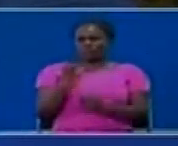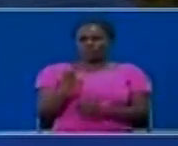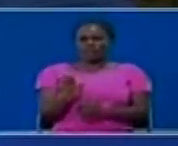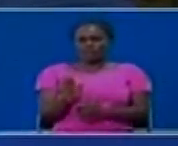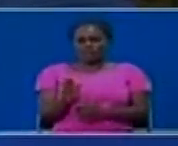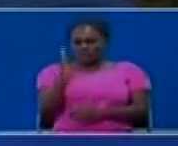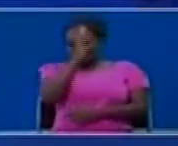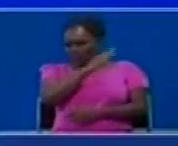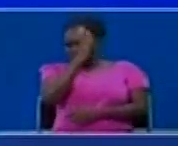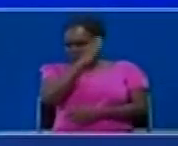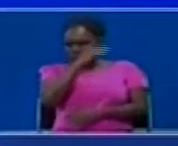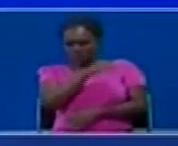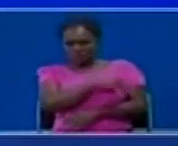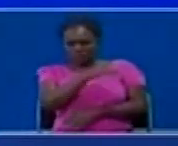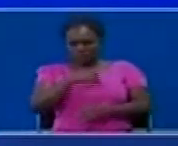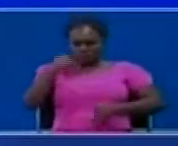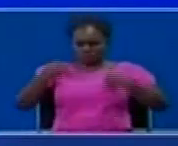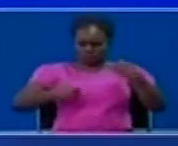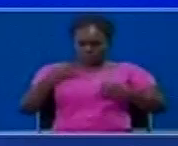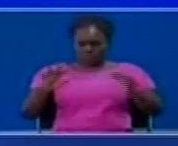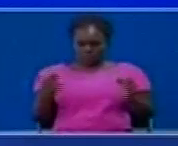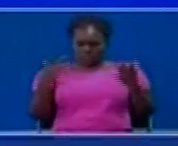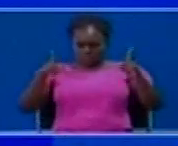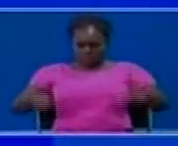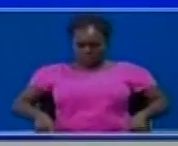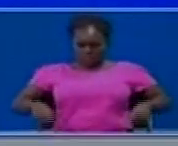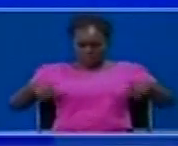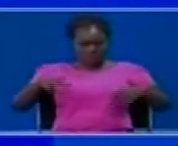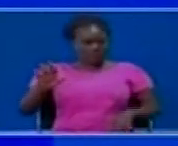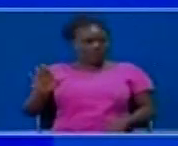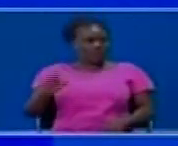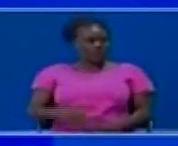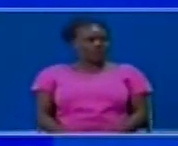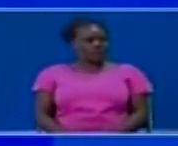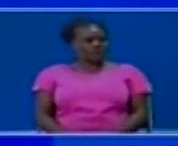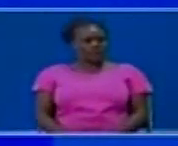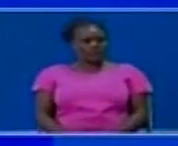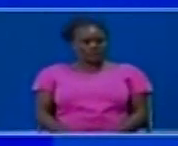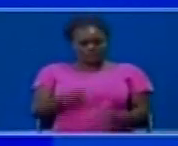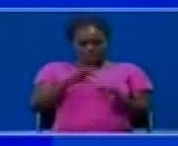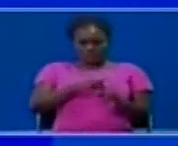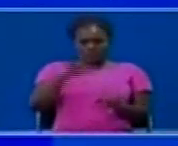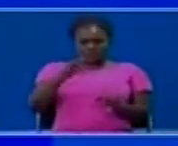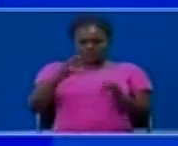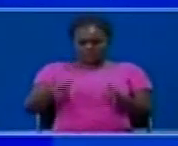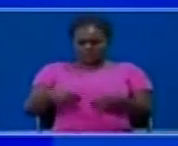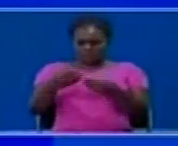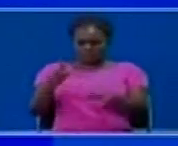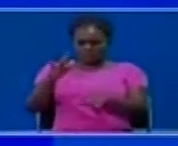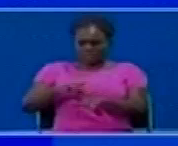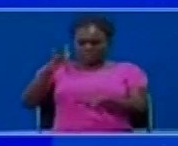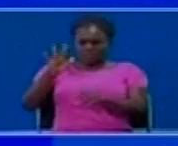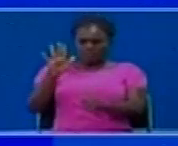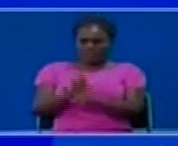an afternoon and evening of entertainment to celebrate his life. Now, the spirit of giving touched